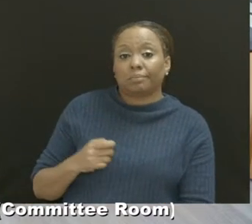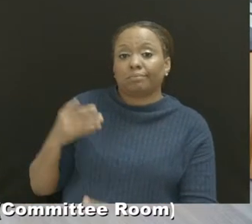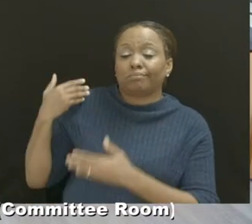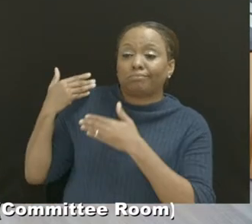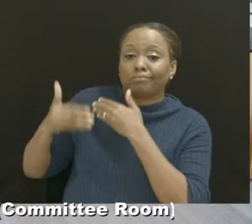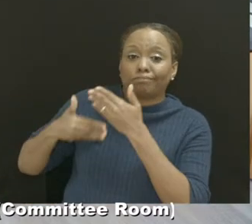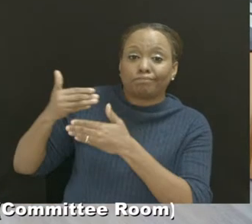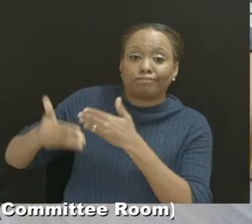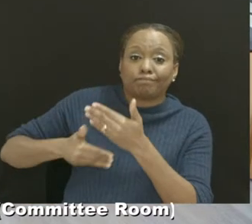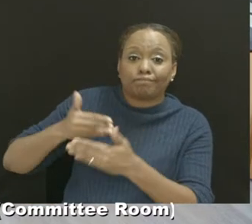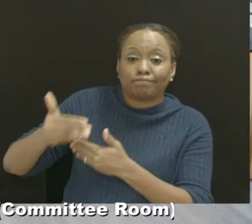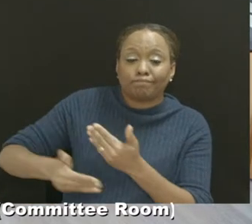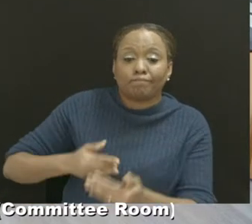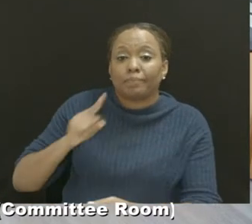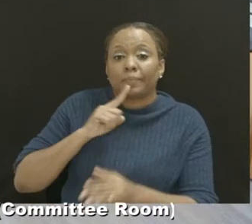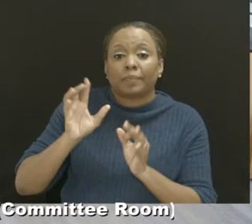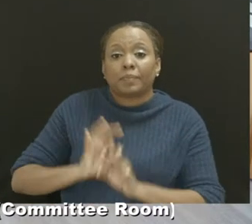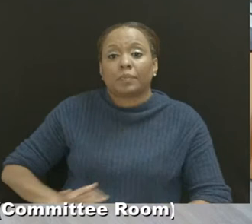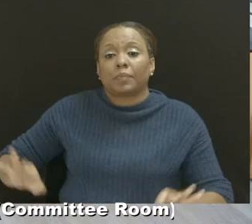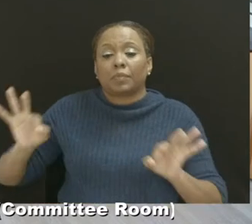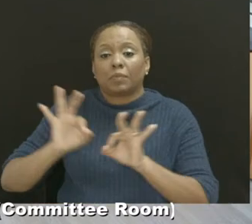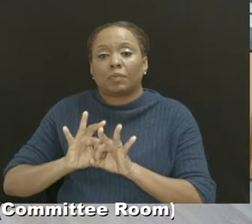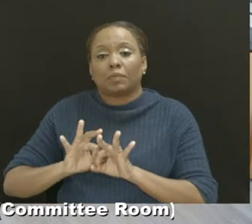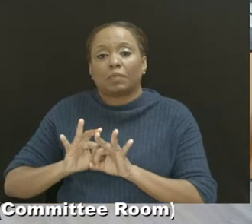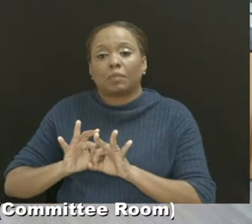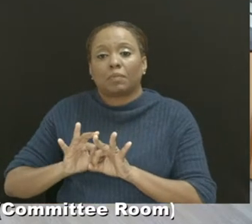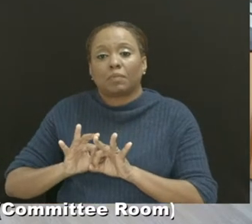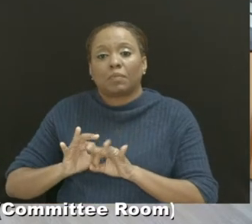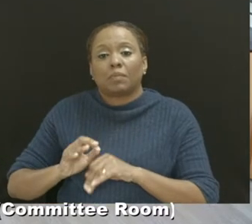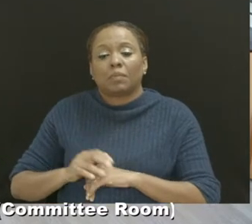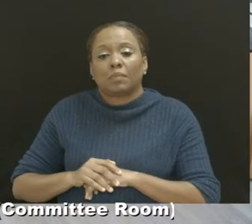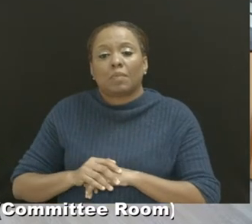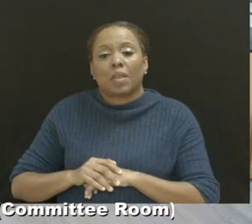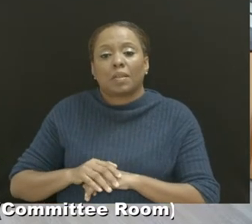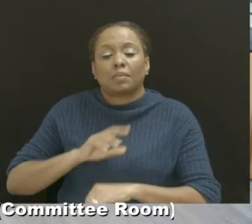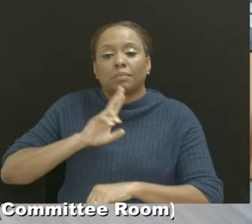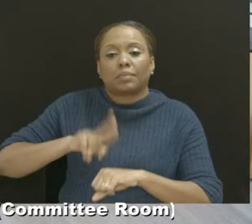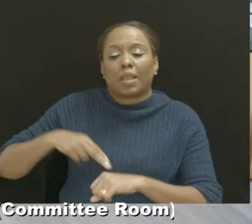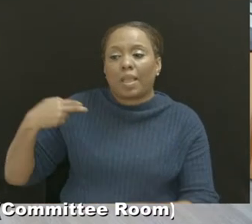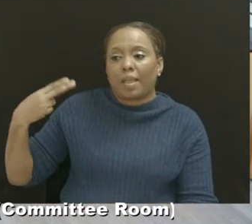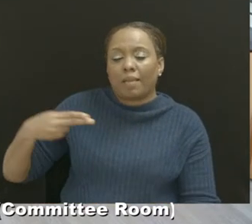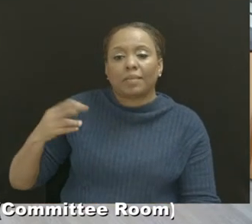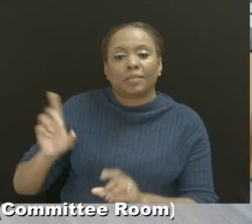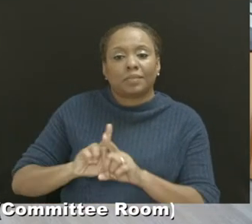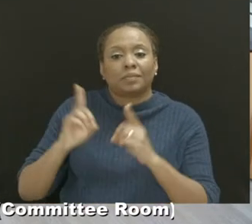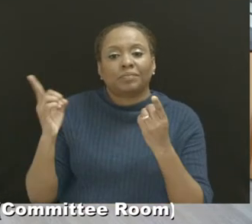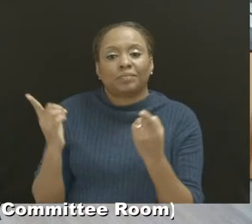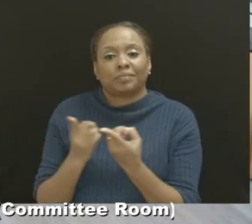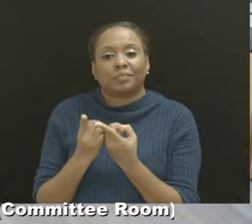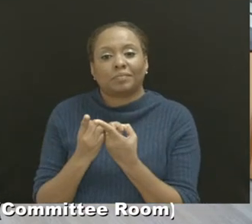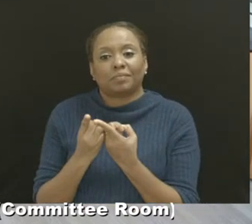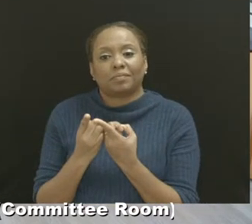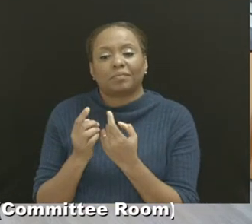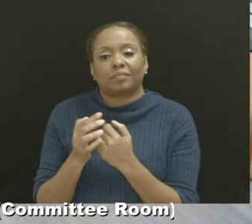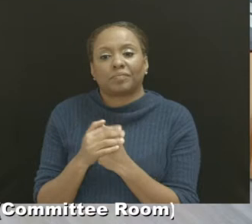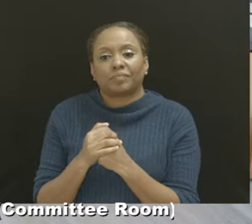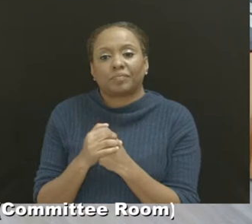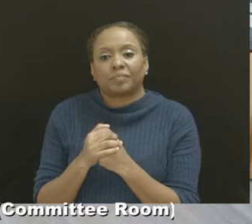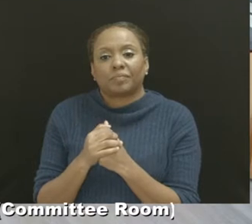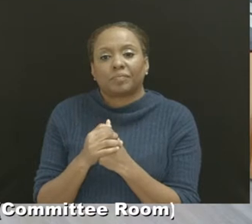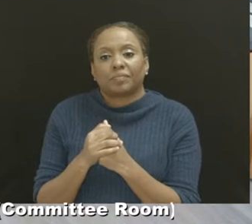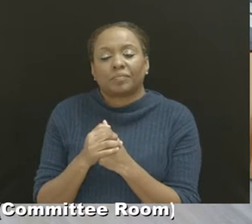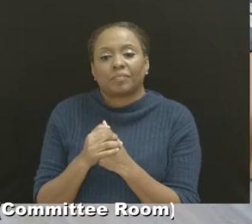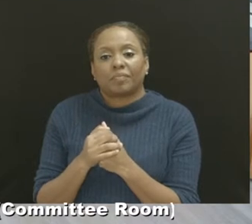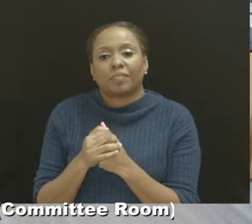an integral part of the work of the Natural Heritage Department, and those programs also were an integral part of the Council of